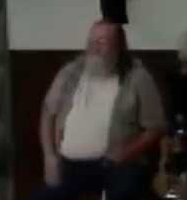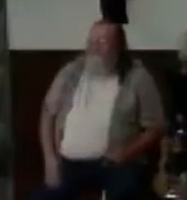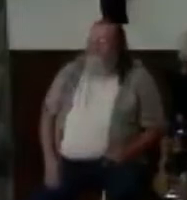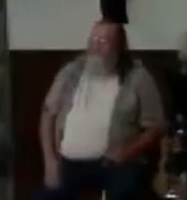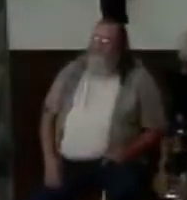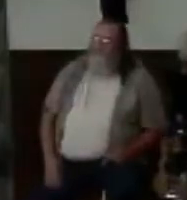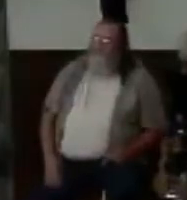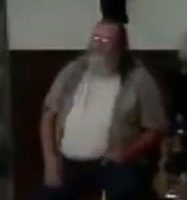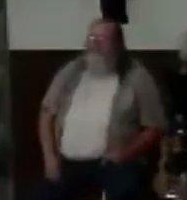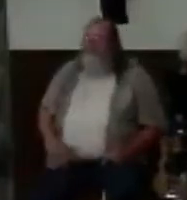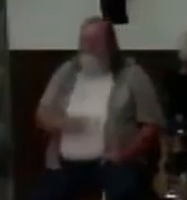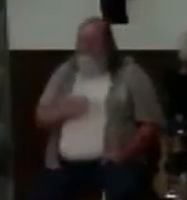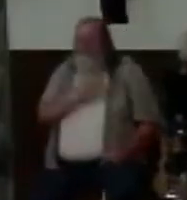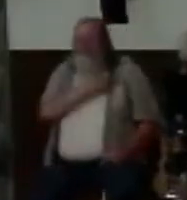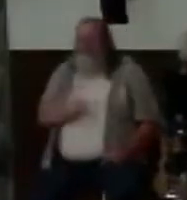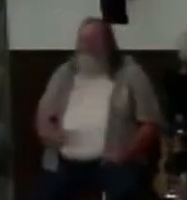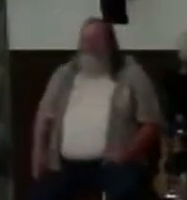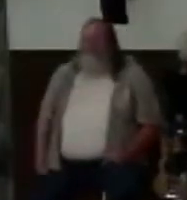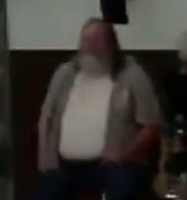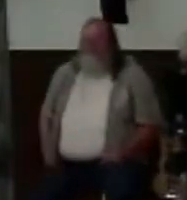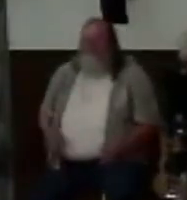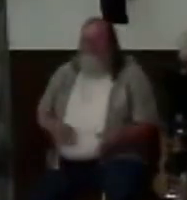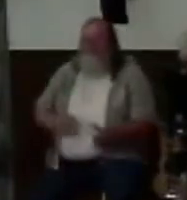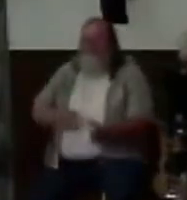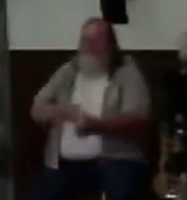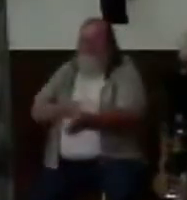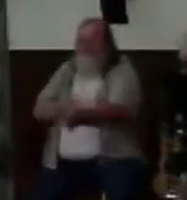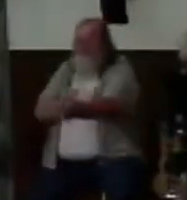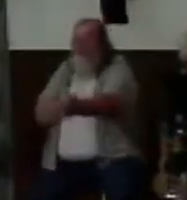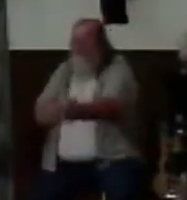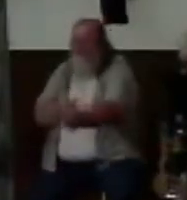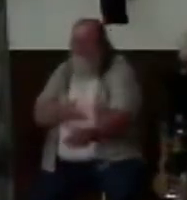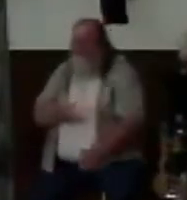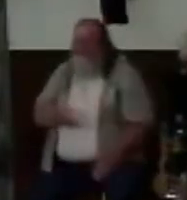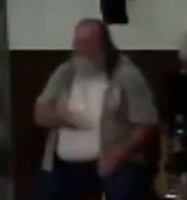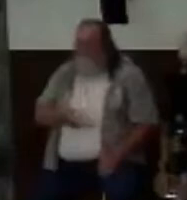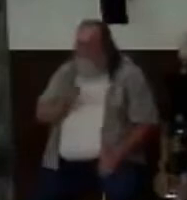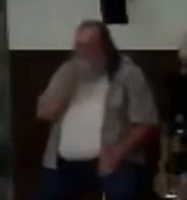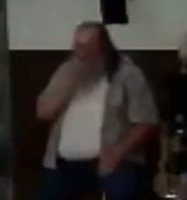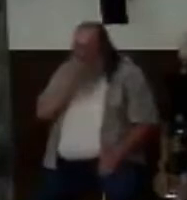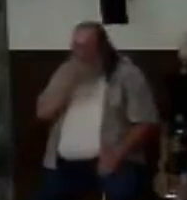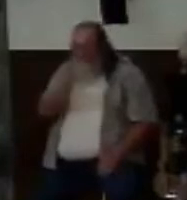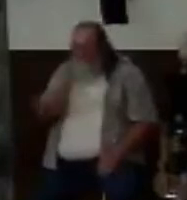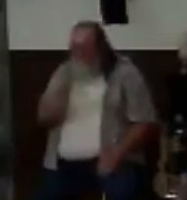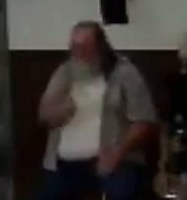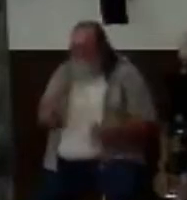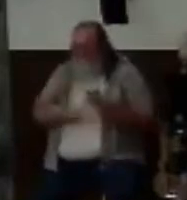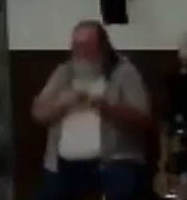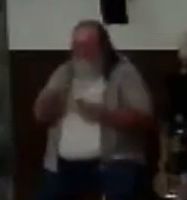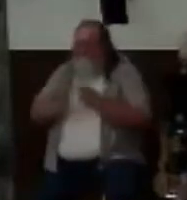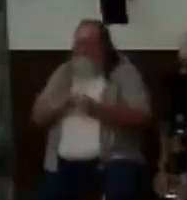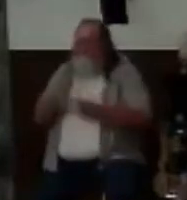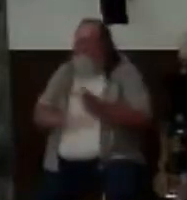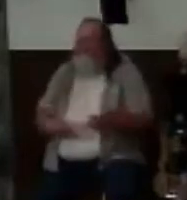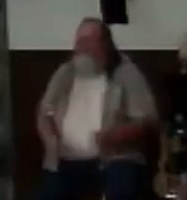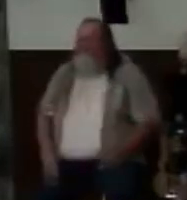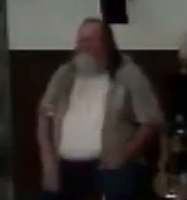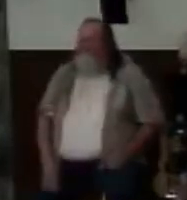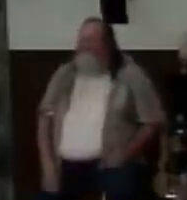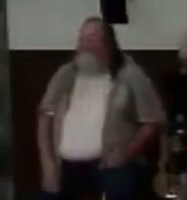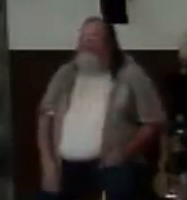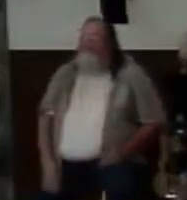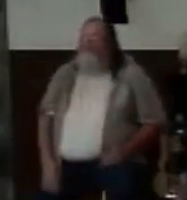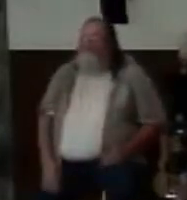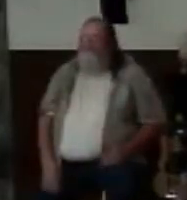The religious leaders were governing the Jewish people, and the religious leaders had made a deal with the